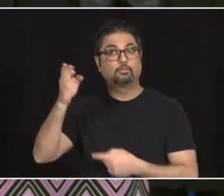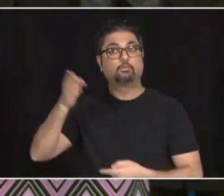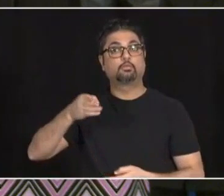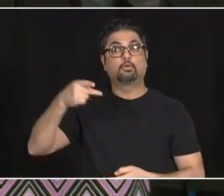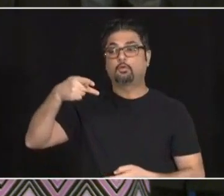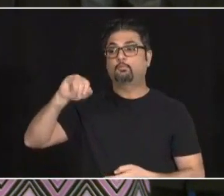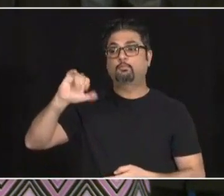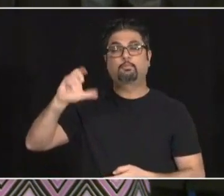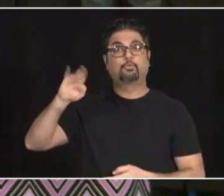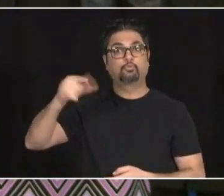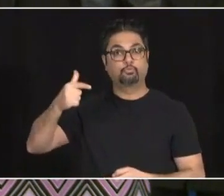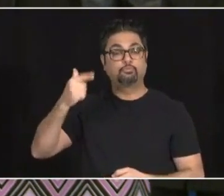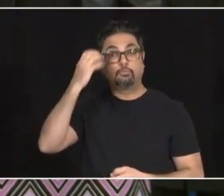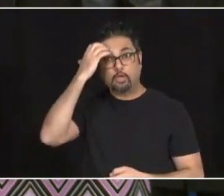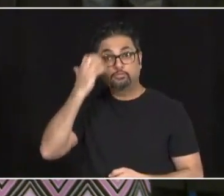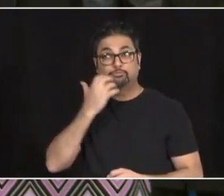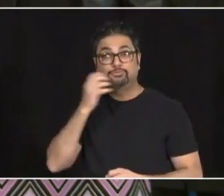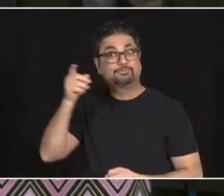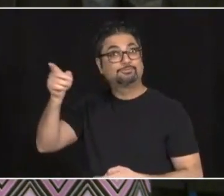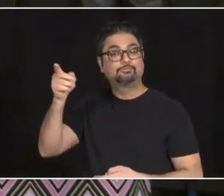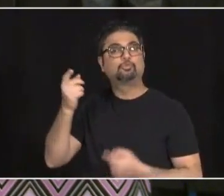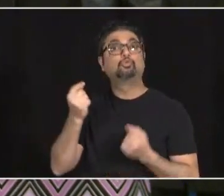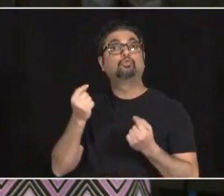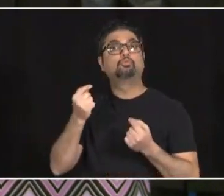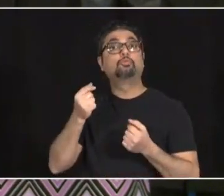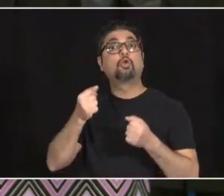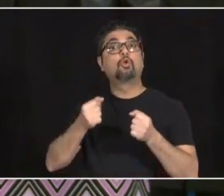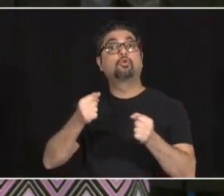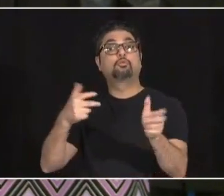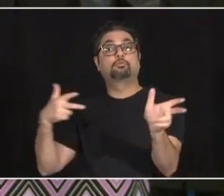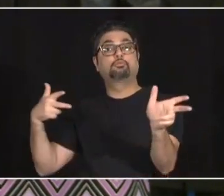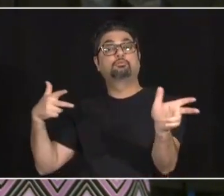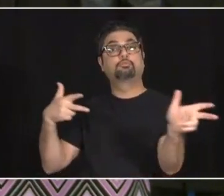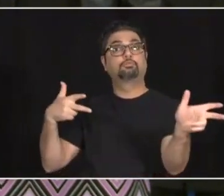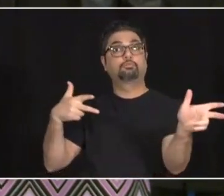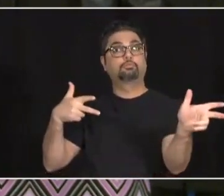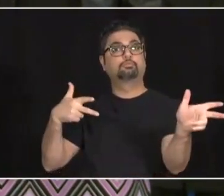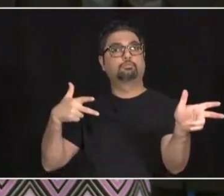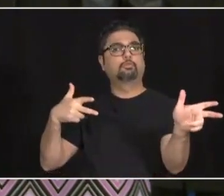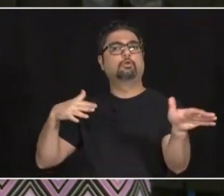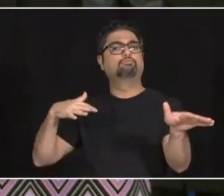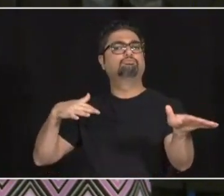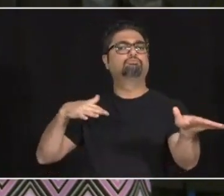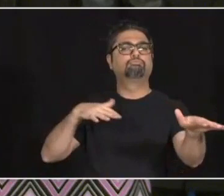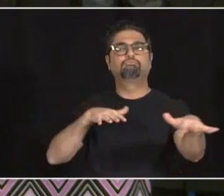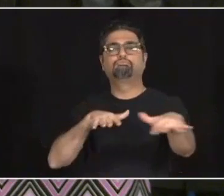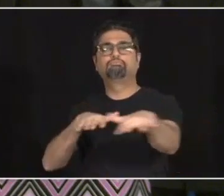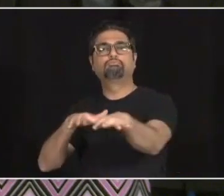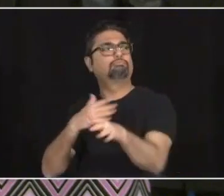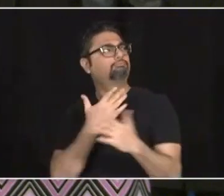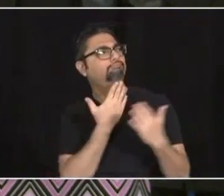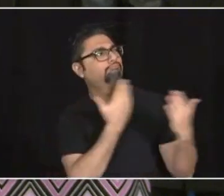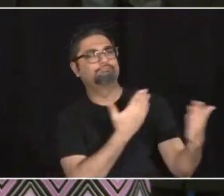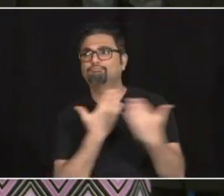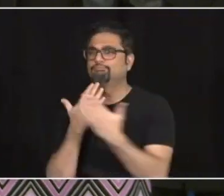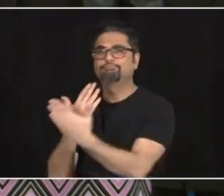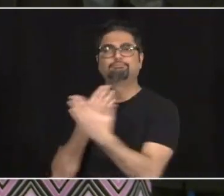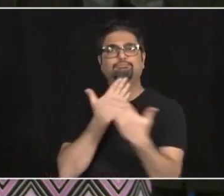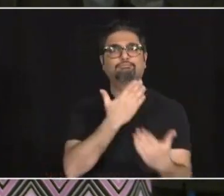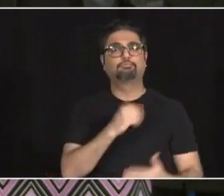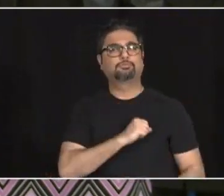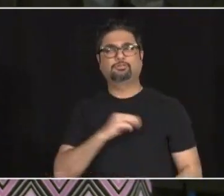by the hospital, thanked the frontline workers, and it was very emotional, because as I was driving by, I was waving and